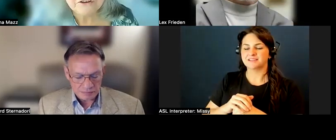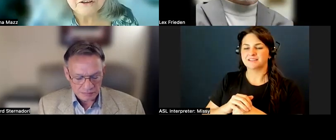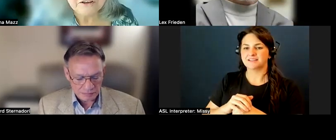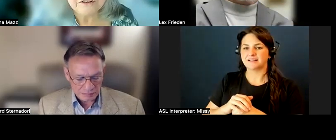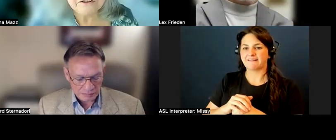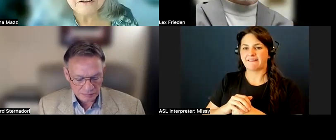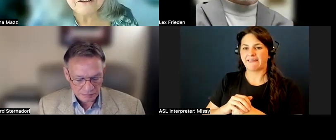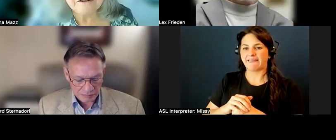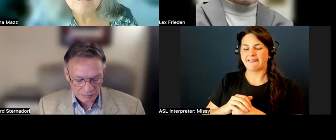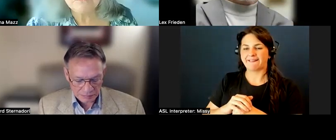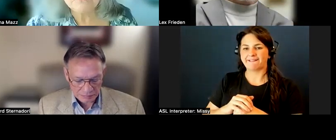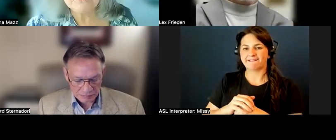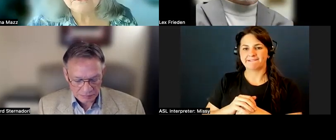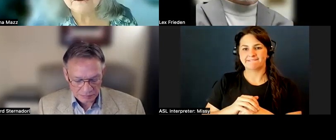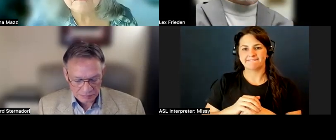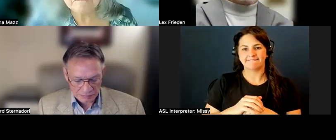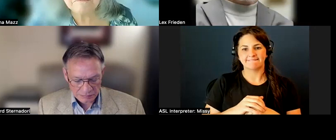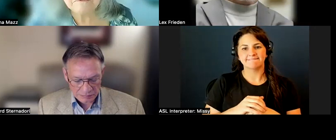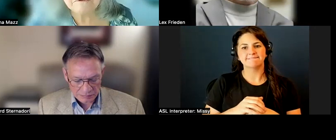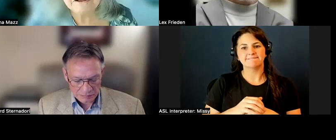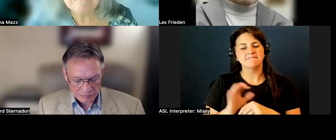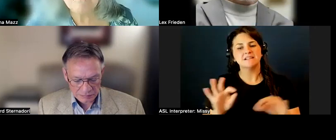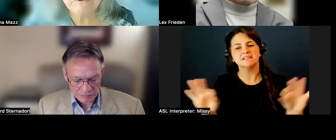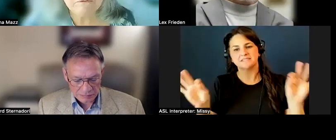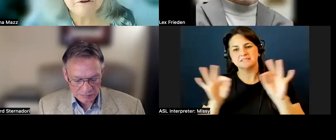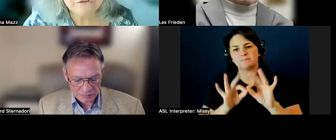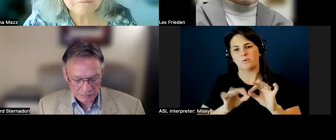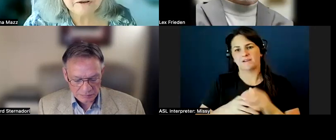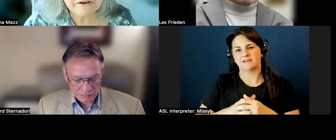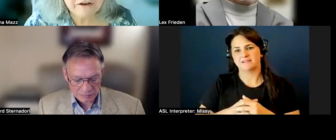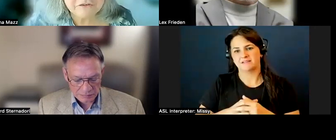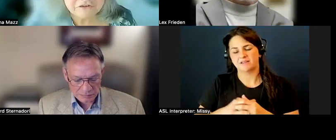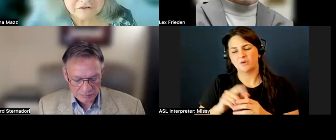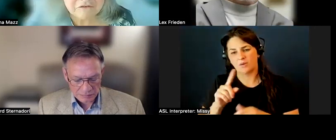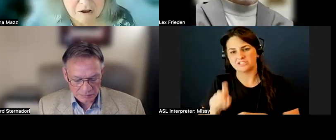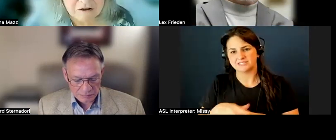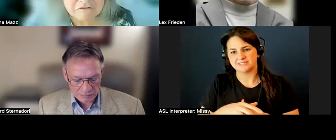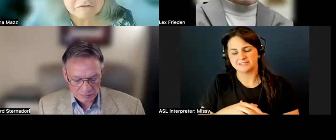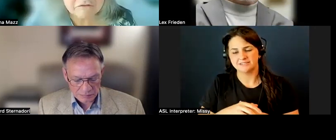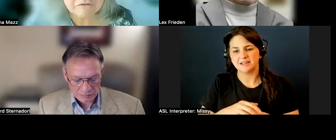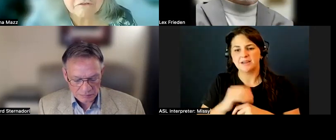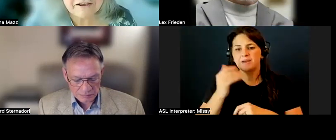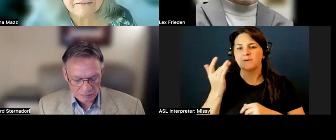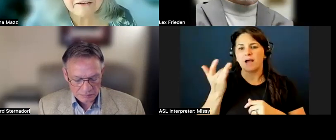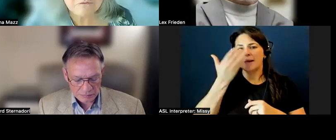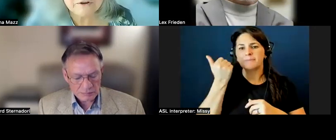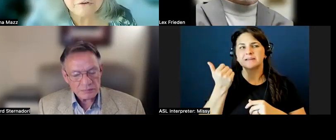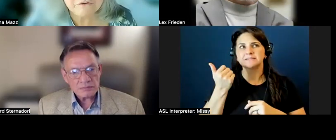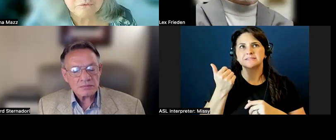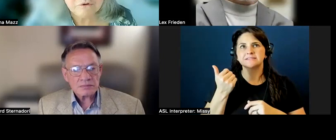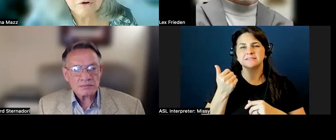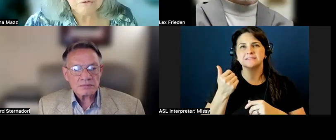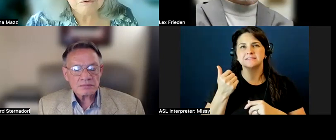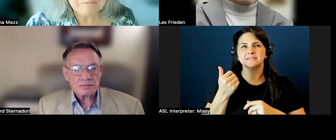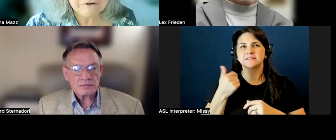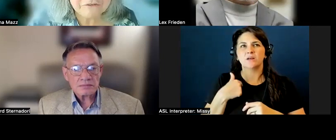this is important, an important question because of the fact that